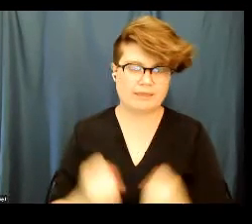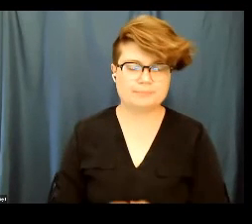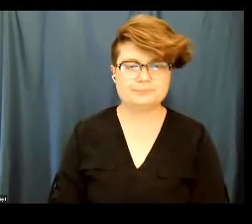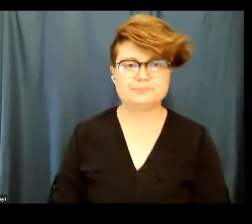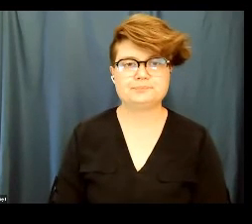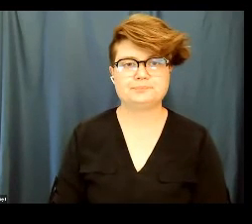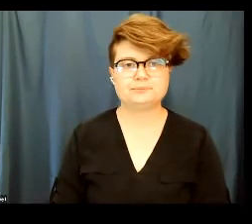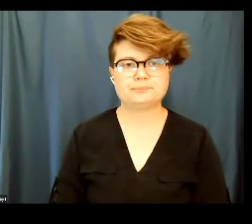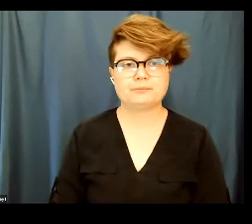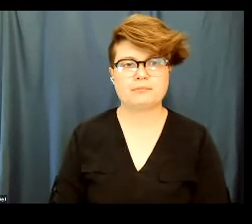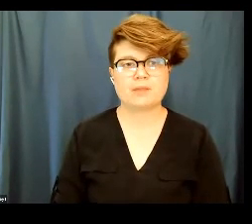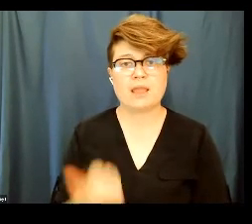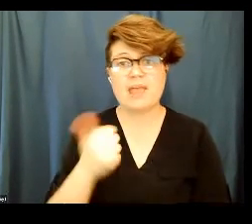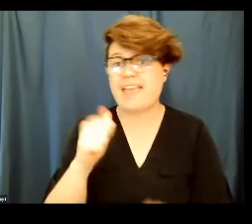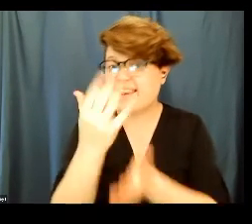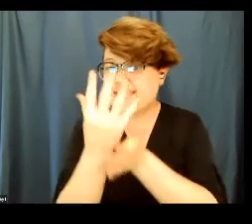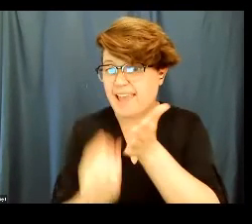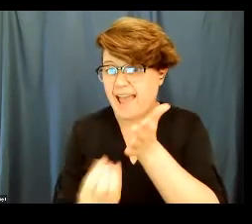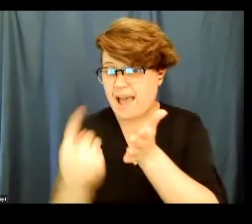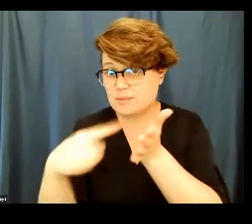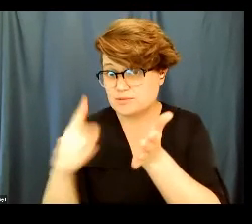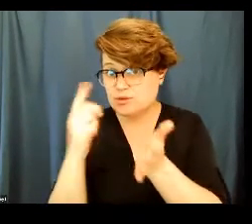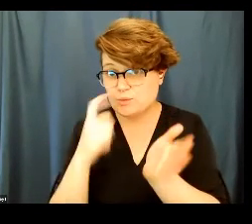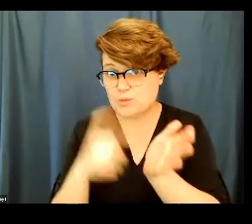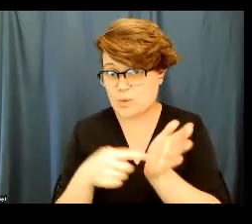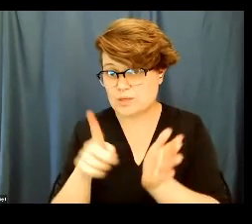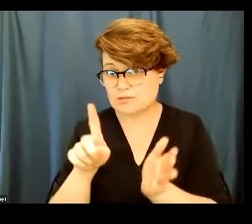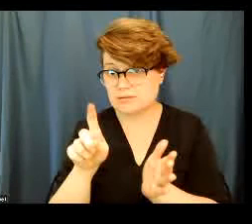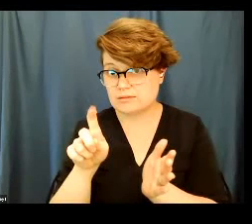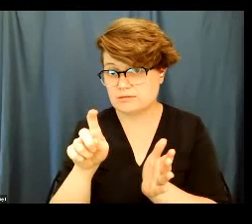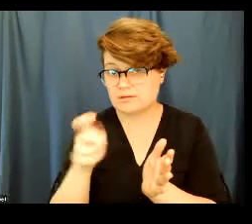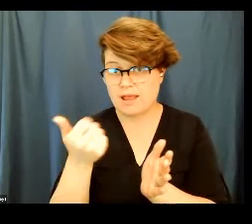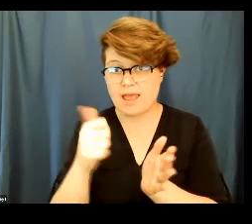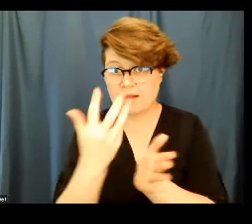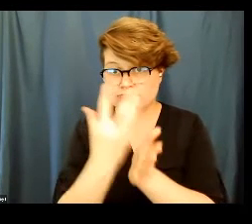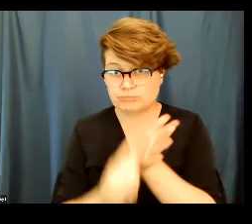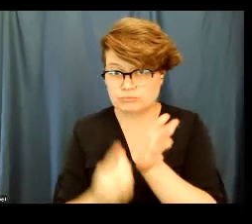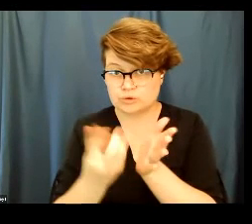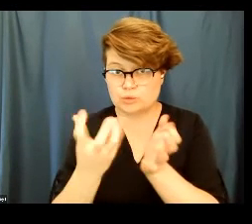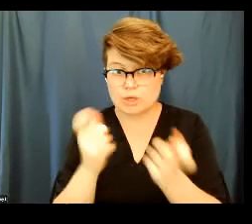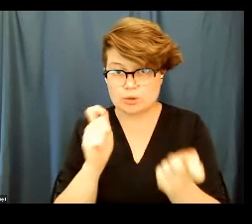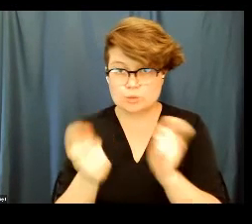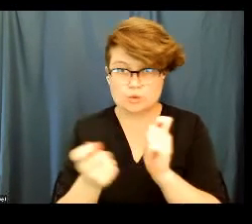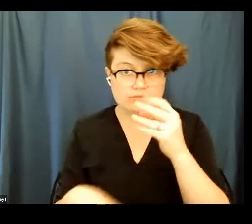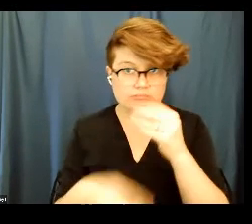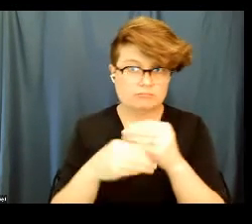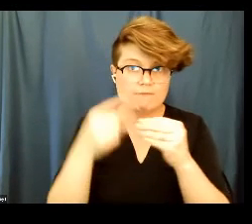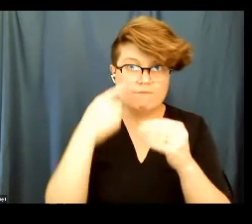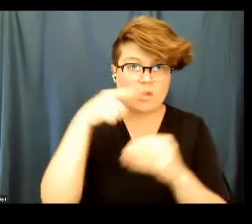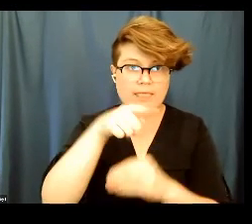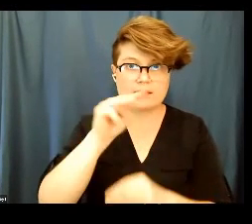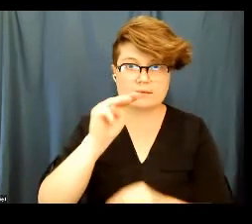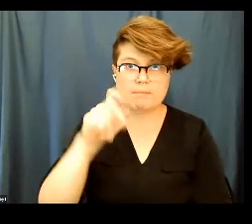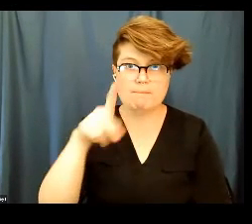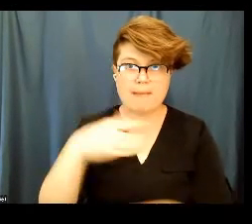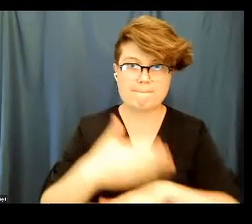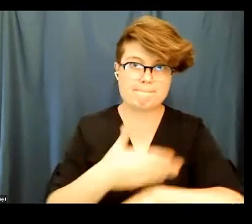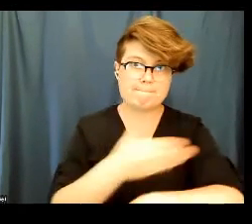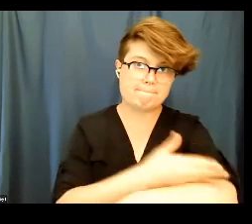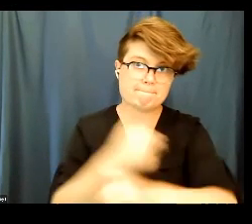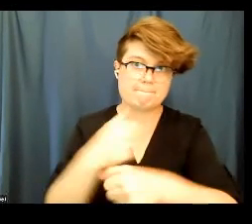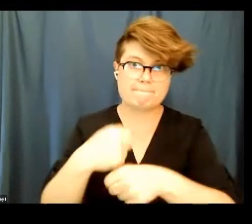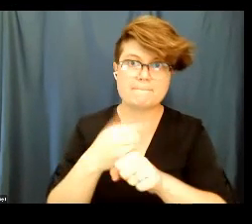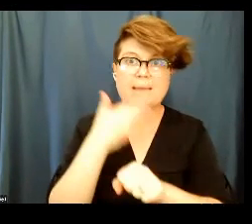Are there any gaps that you all are seeing? Anything that you would want to change about this map to make it better, to make it